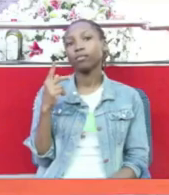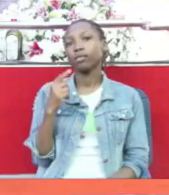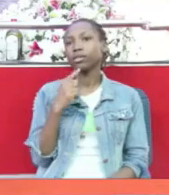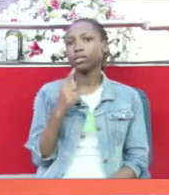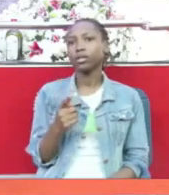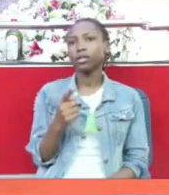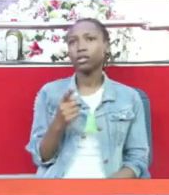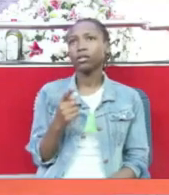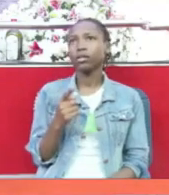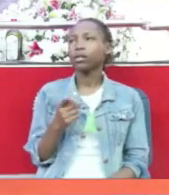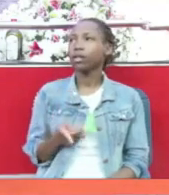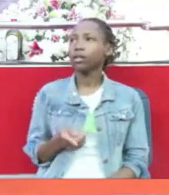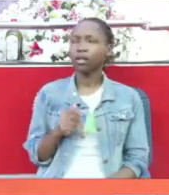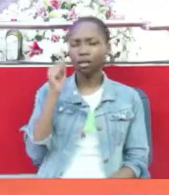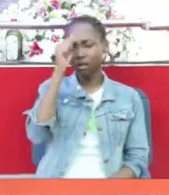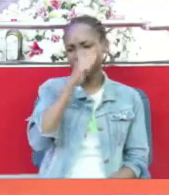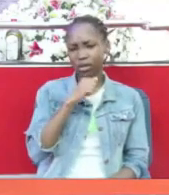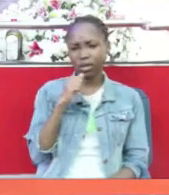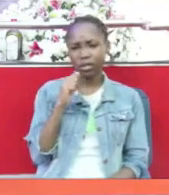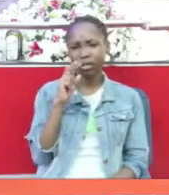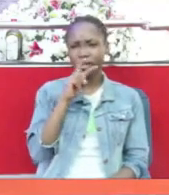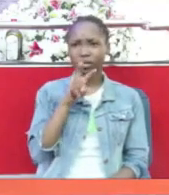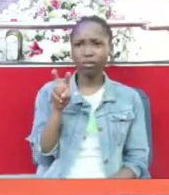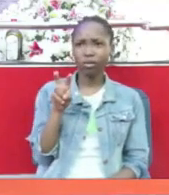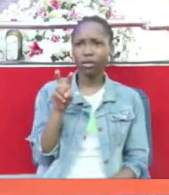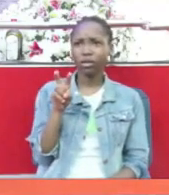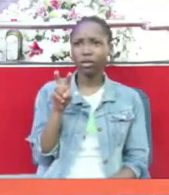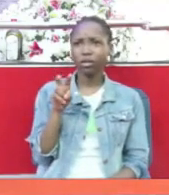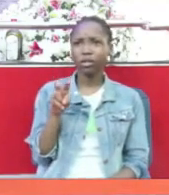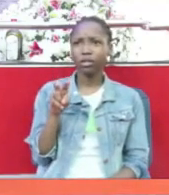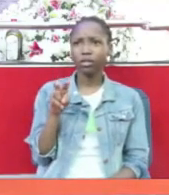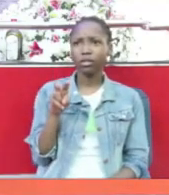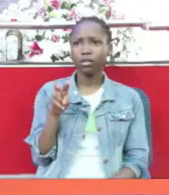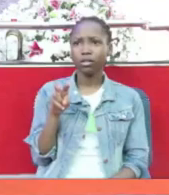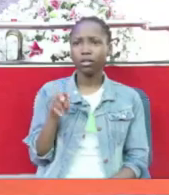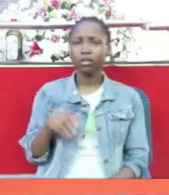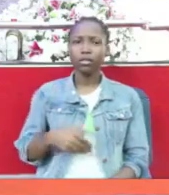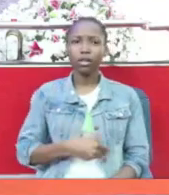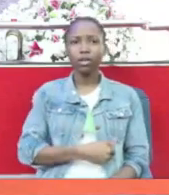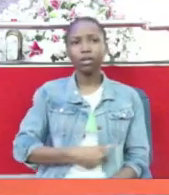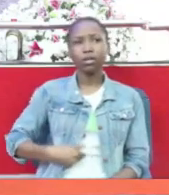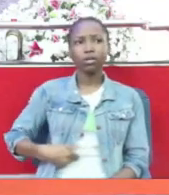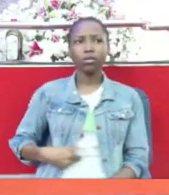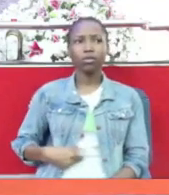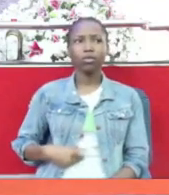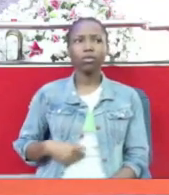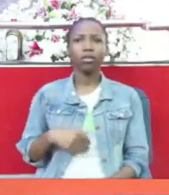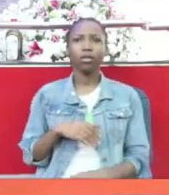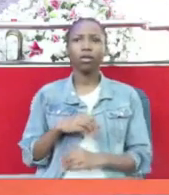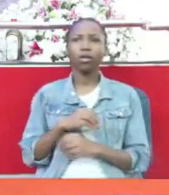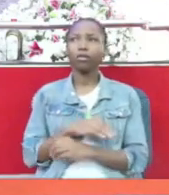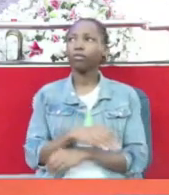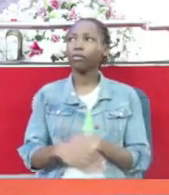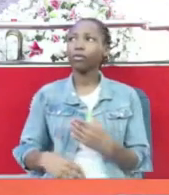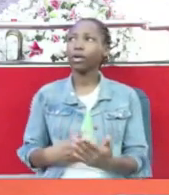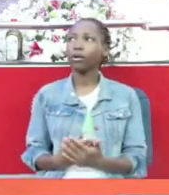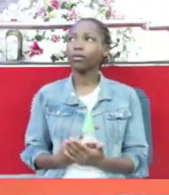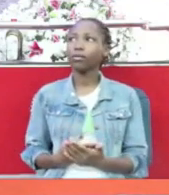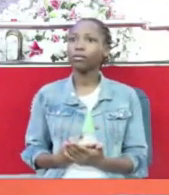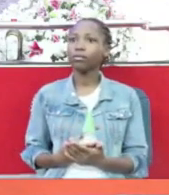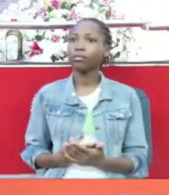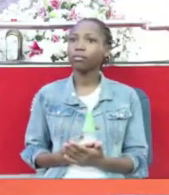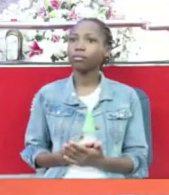Africa, wameangalia Afrika, there are youth all over. Kuna vijana kila mahali. But there are certain other predisposing factors. Lakini kuna mambo